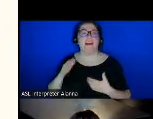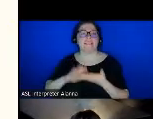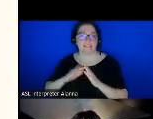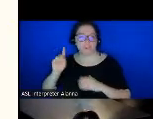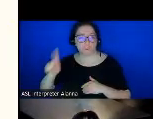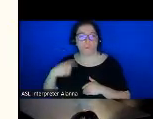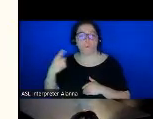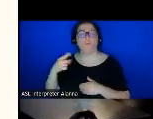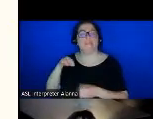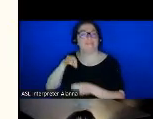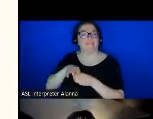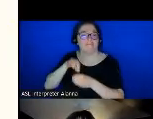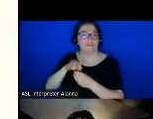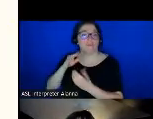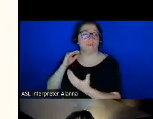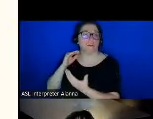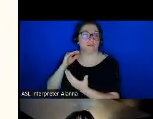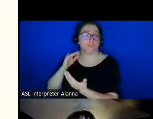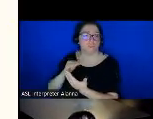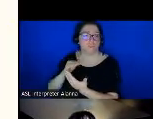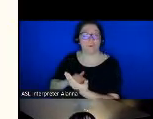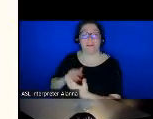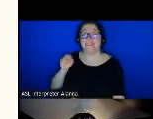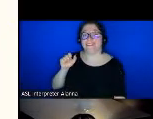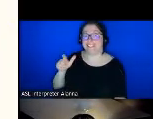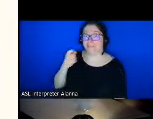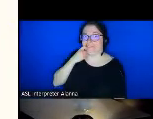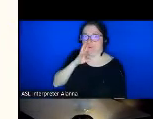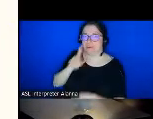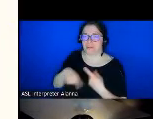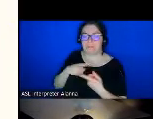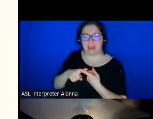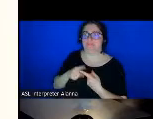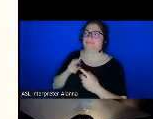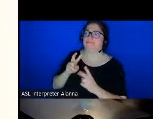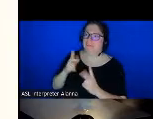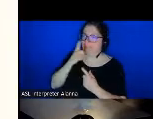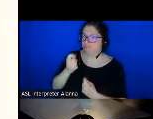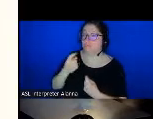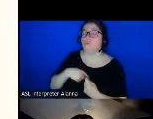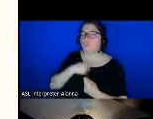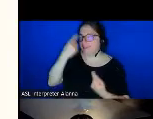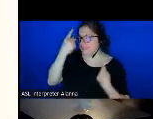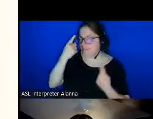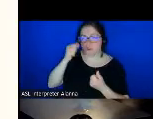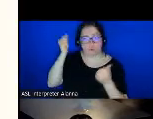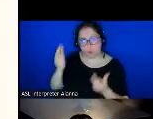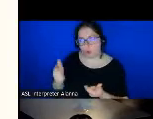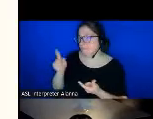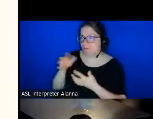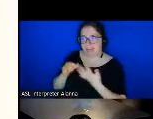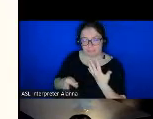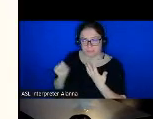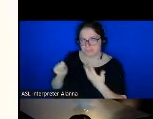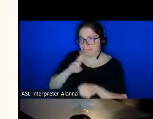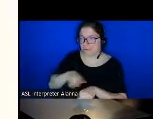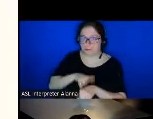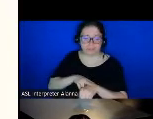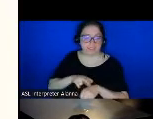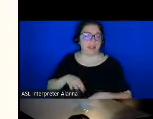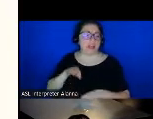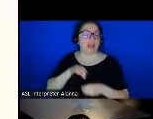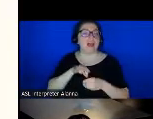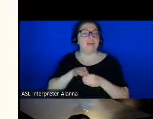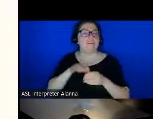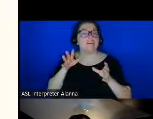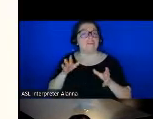what Neil was talking about was extremely interesting to me um because we thought about all of those things of course um our voter role is separate from the state